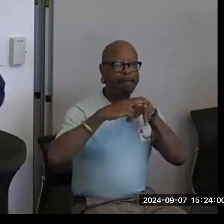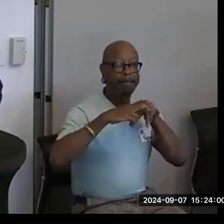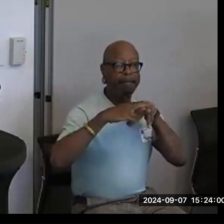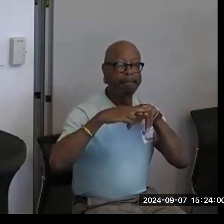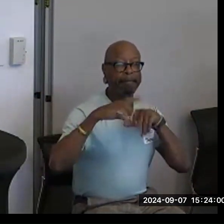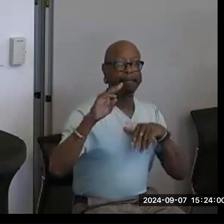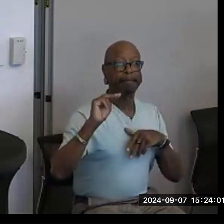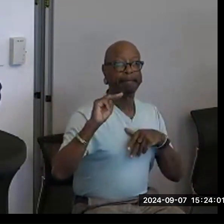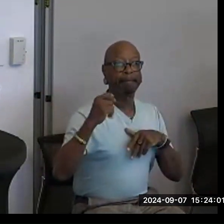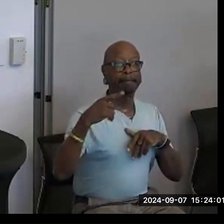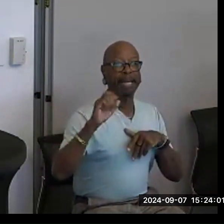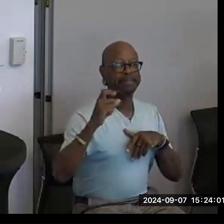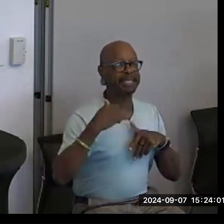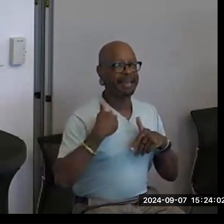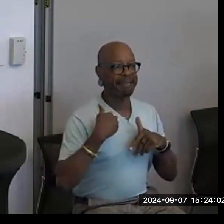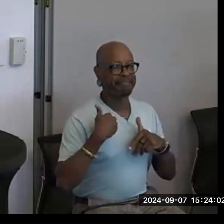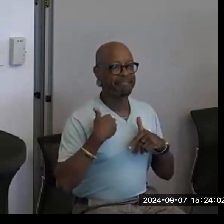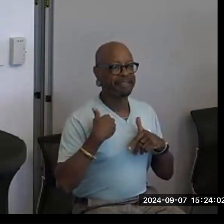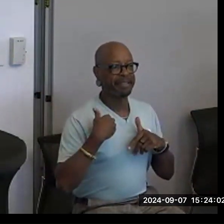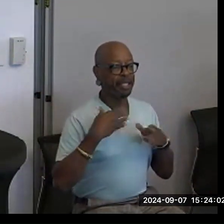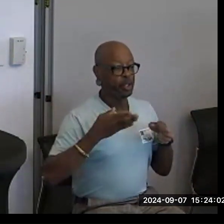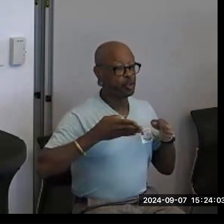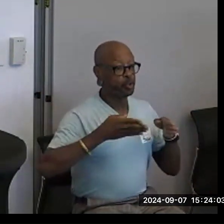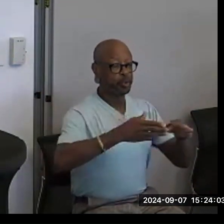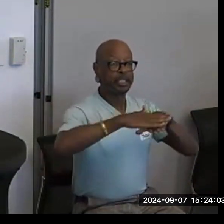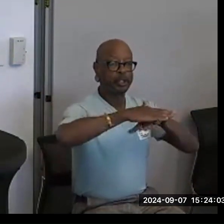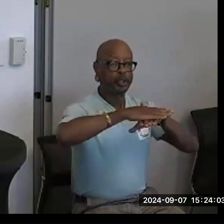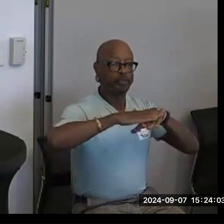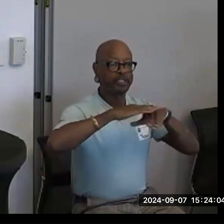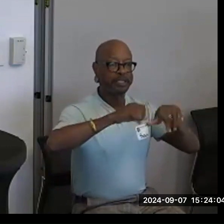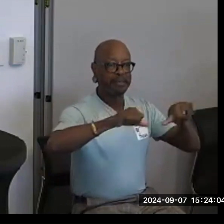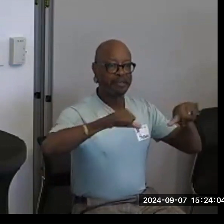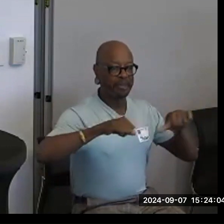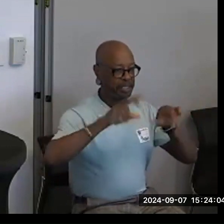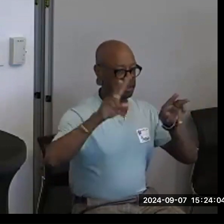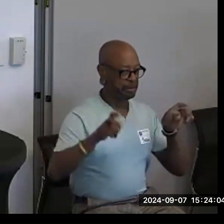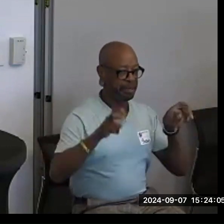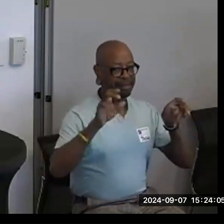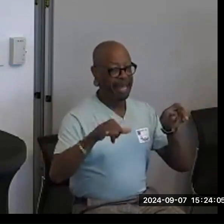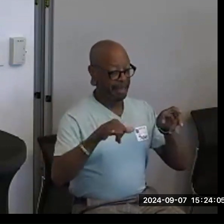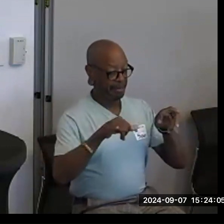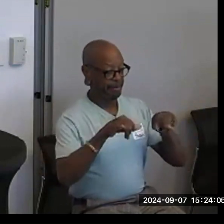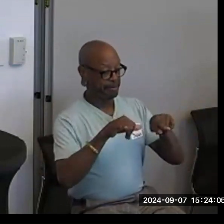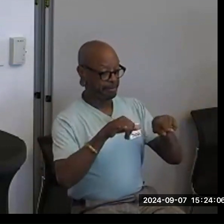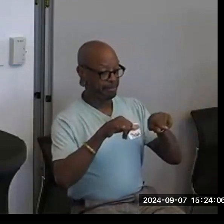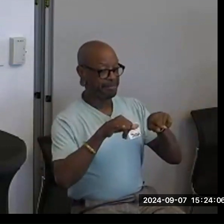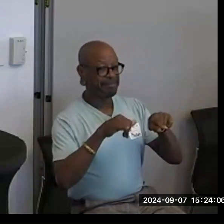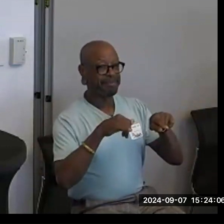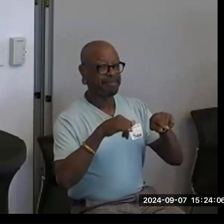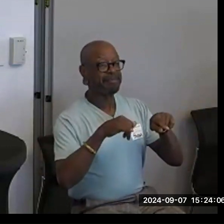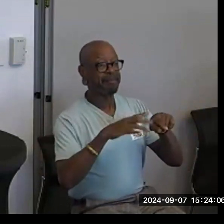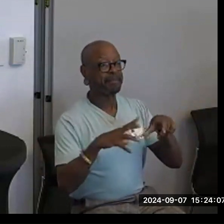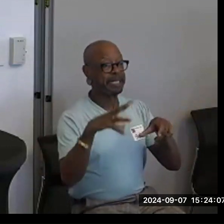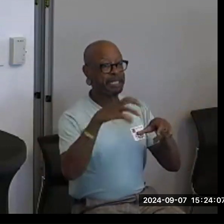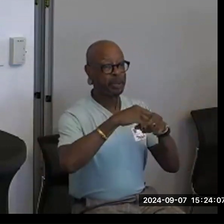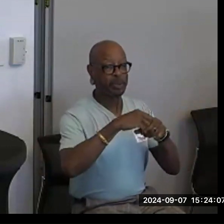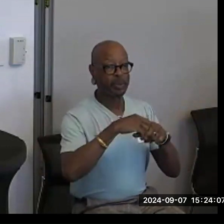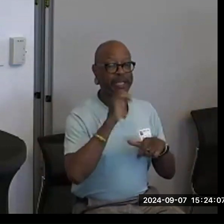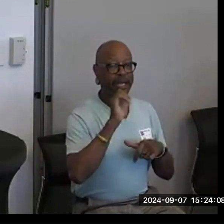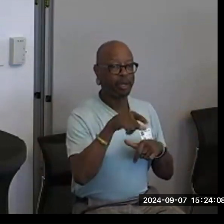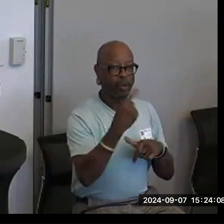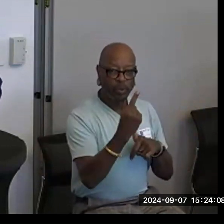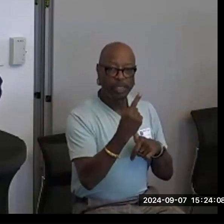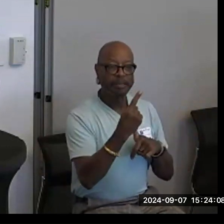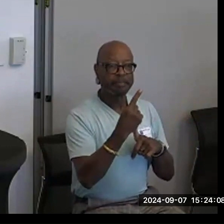have street surface areas, and those street surface areas do include not only